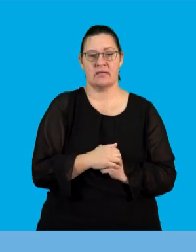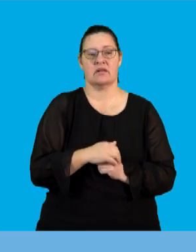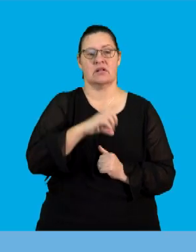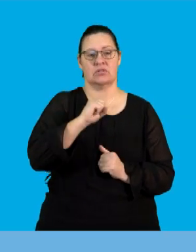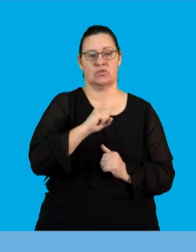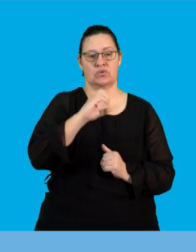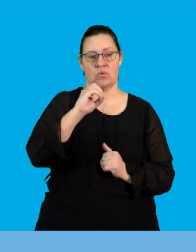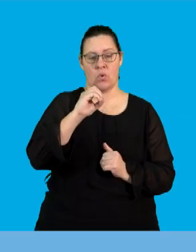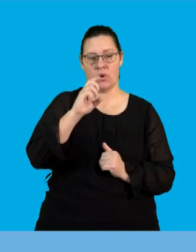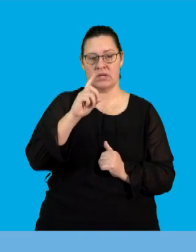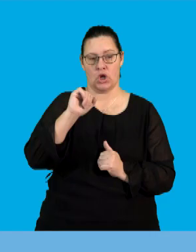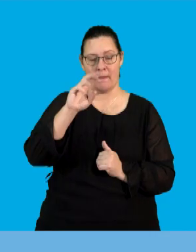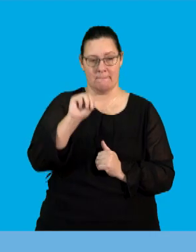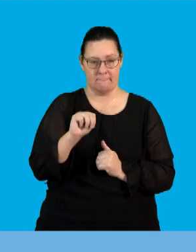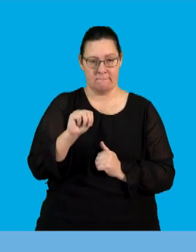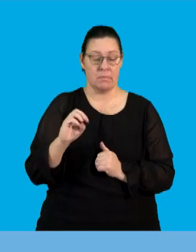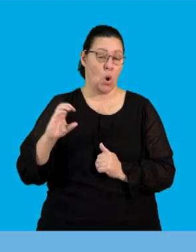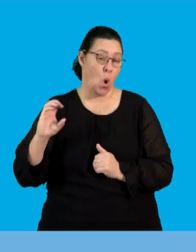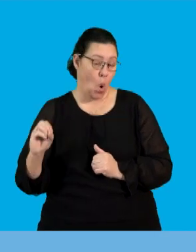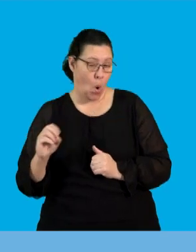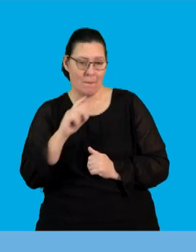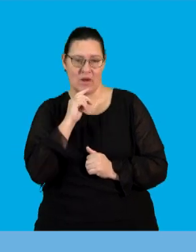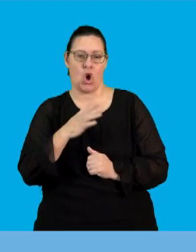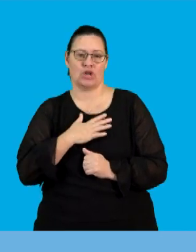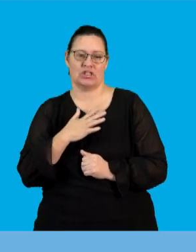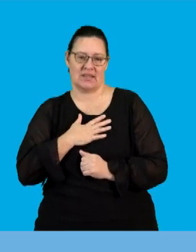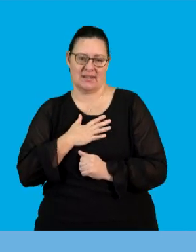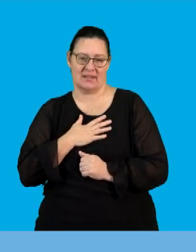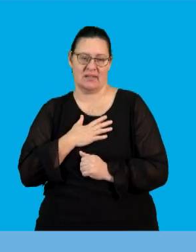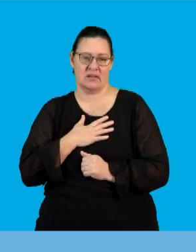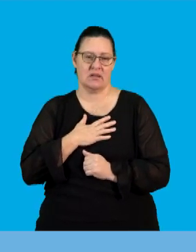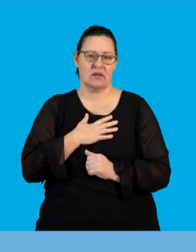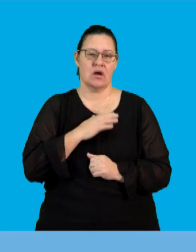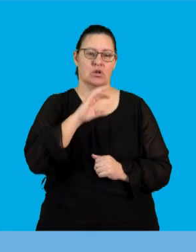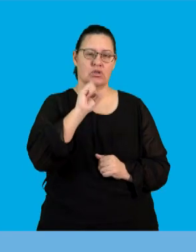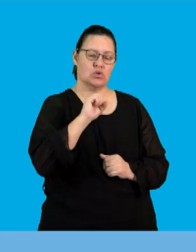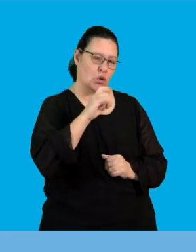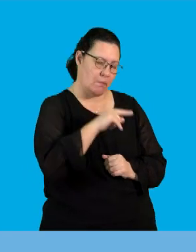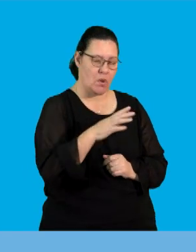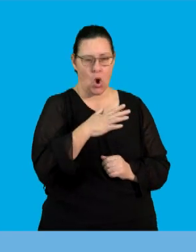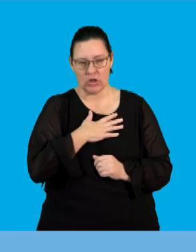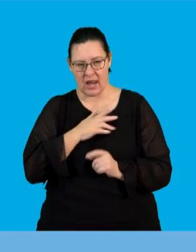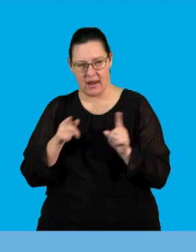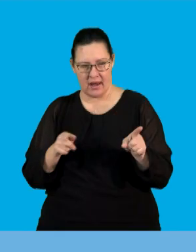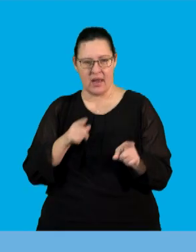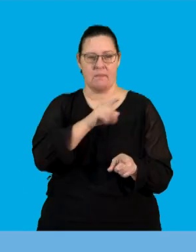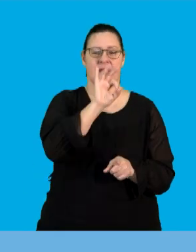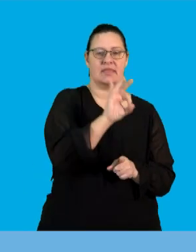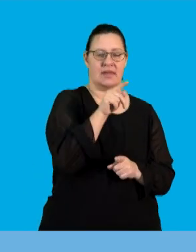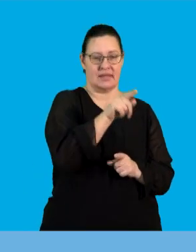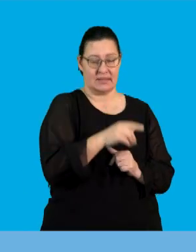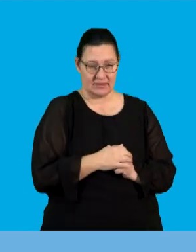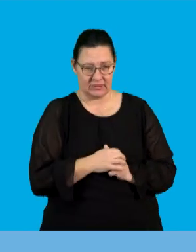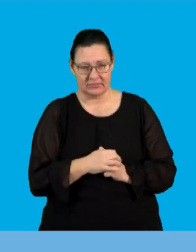a sodium, but then it goes with the O, and O is oxygen. So something that has a sodium and an oxygen, so sodium